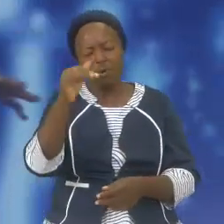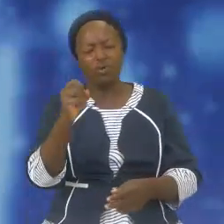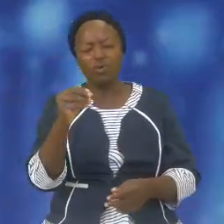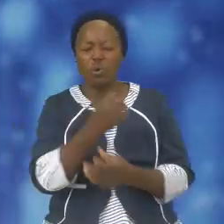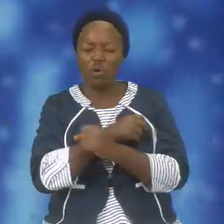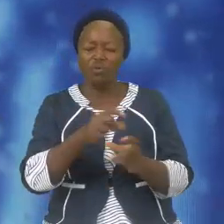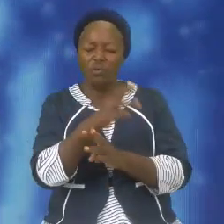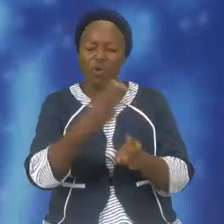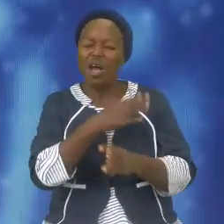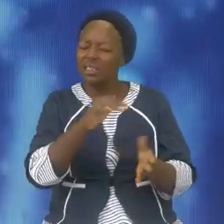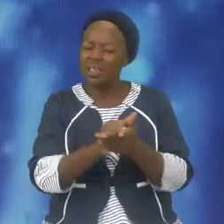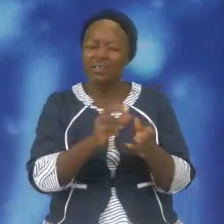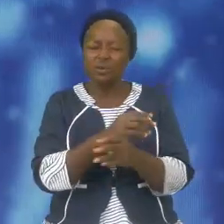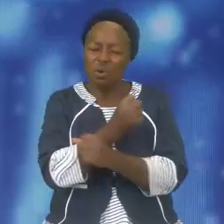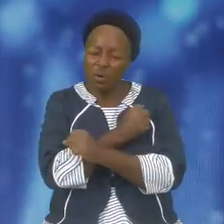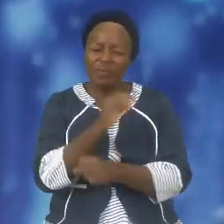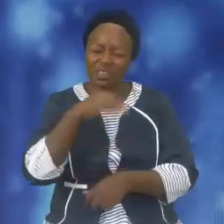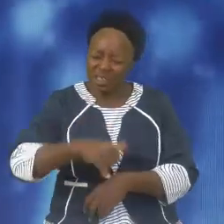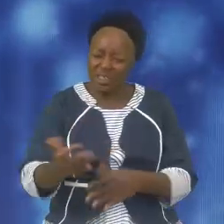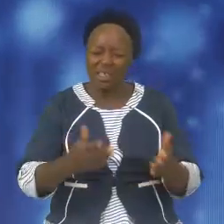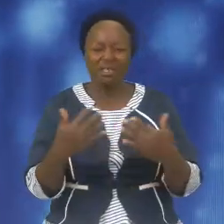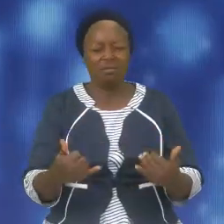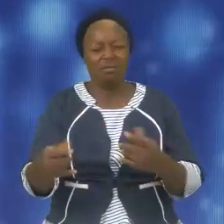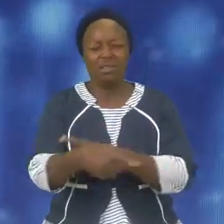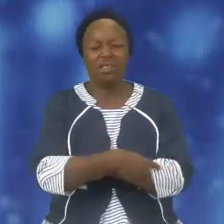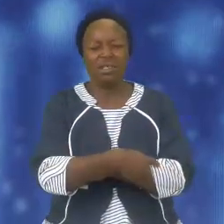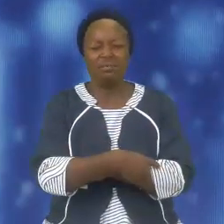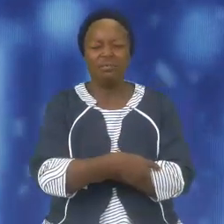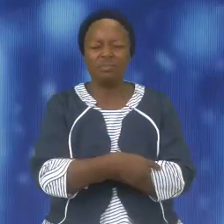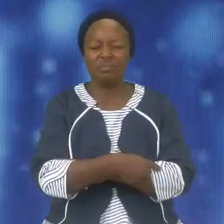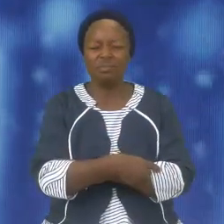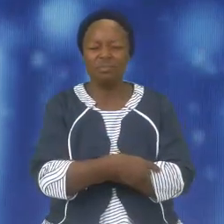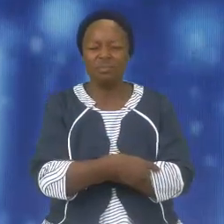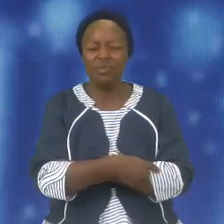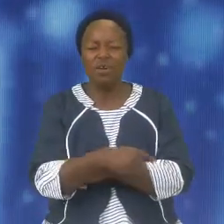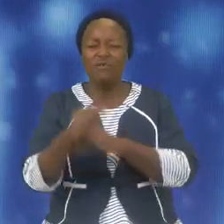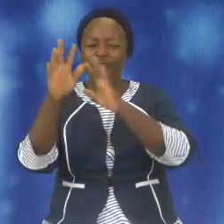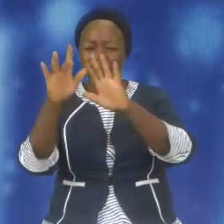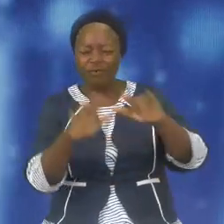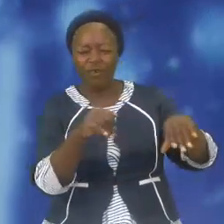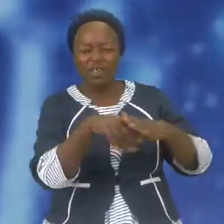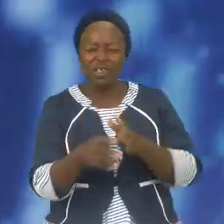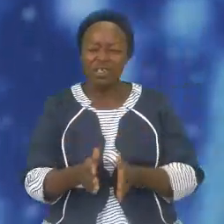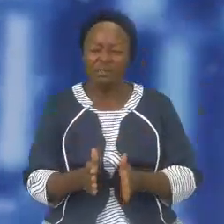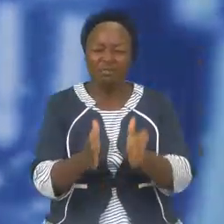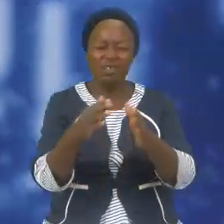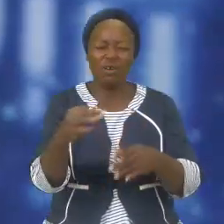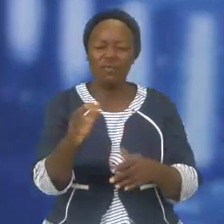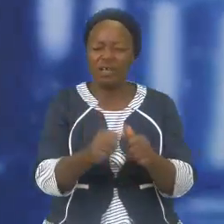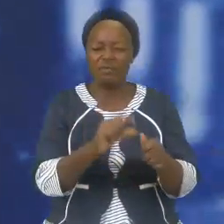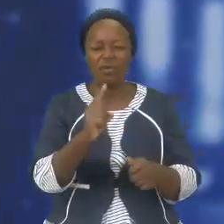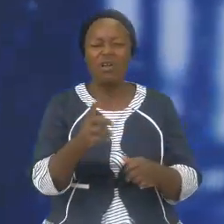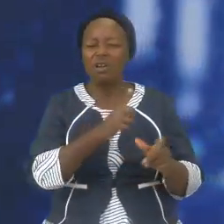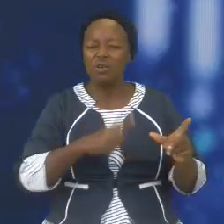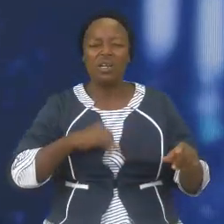And that love is still here today, flowing in the direction of everyone. I pray, Lord,